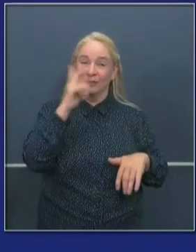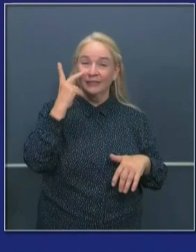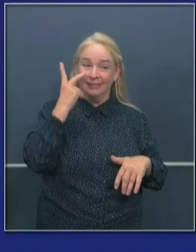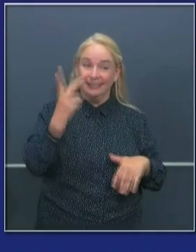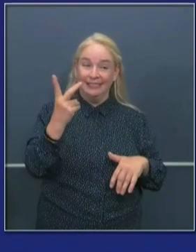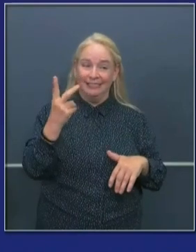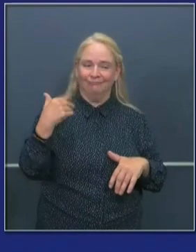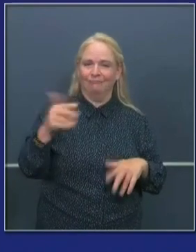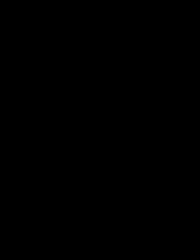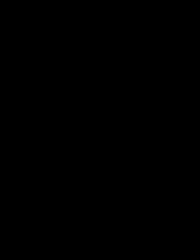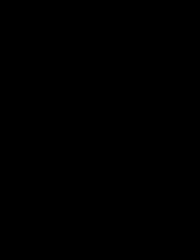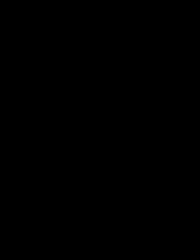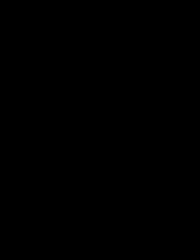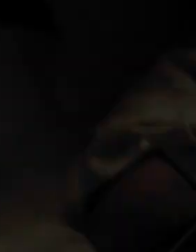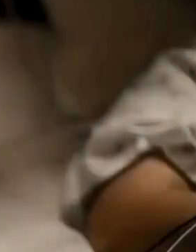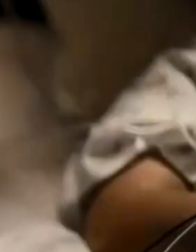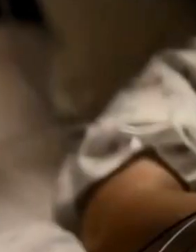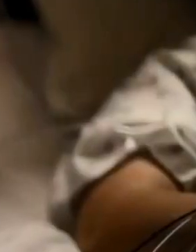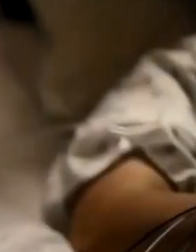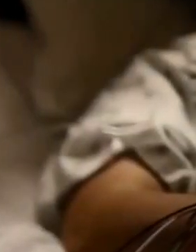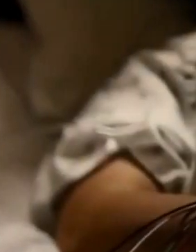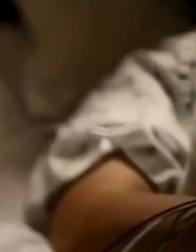screen.